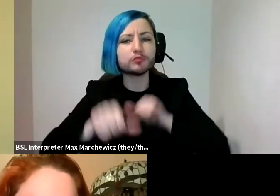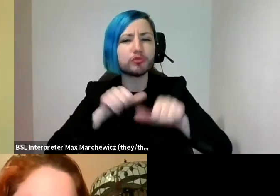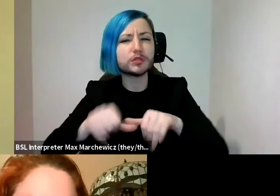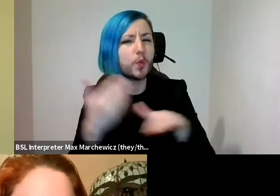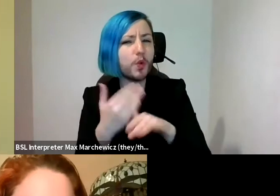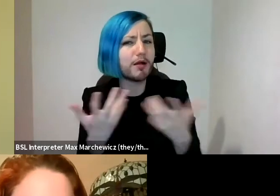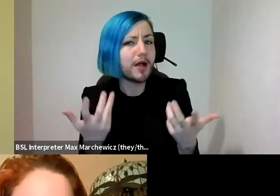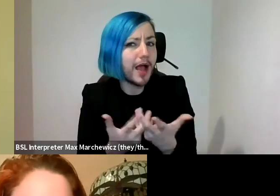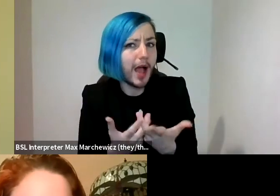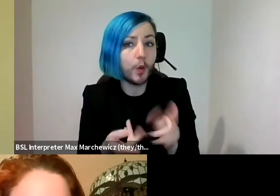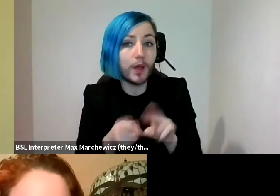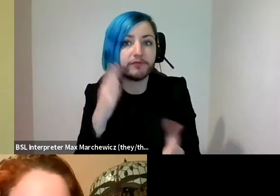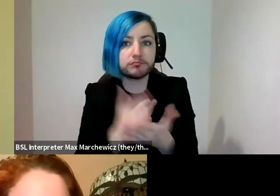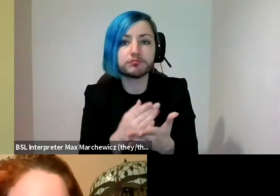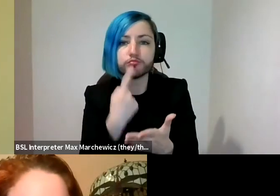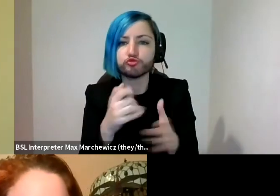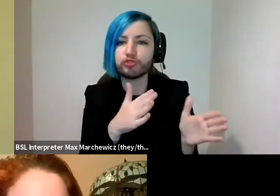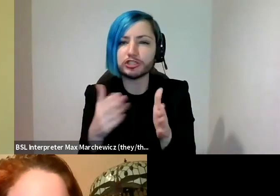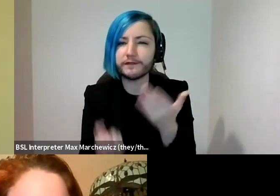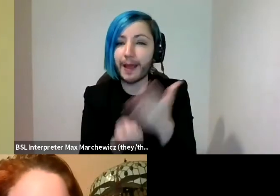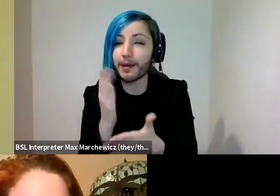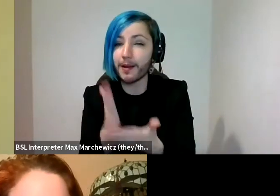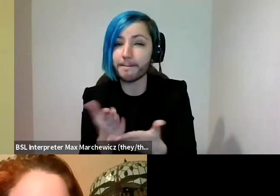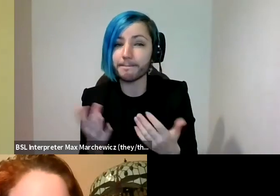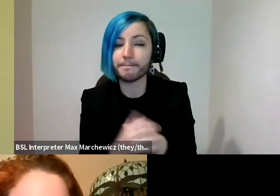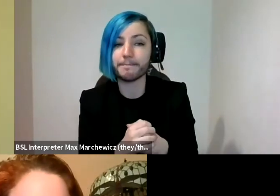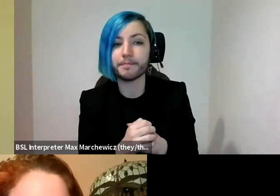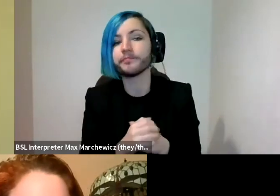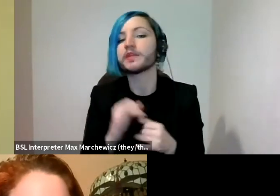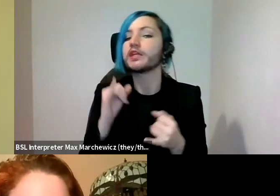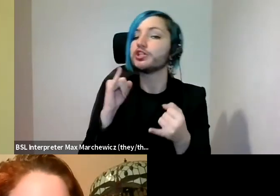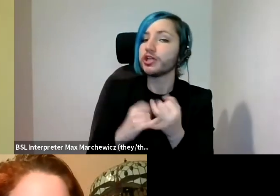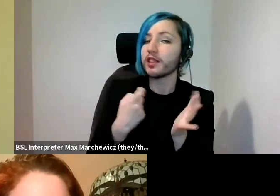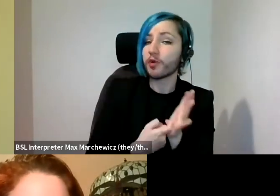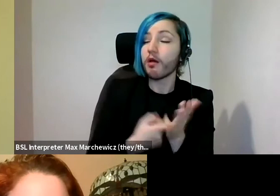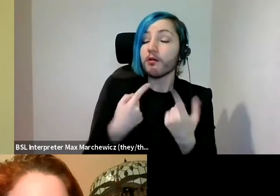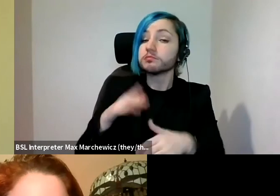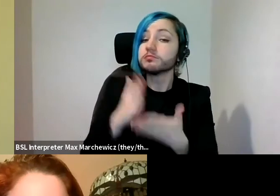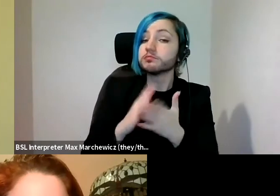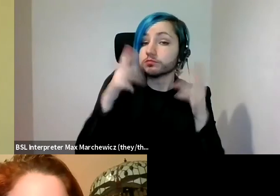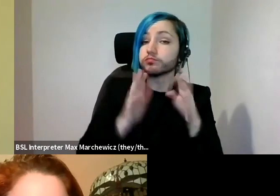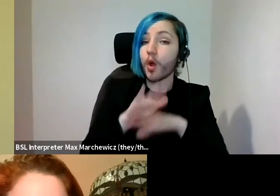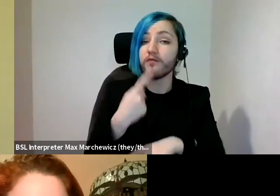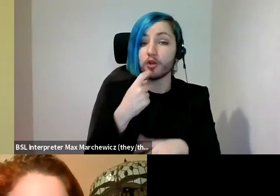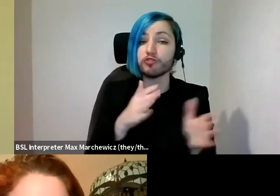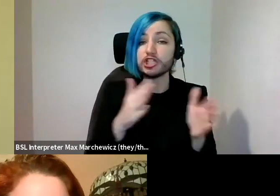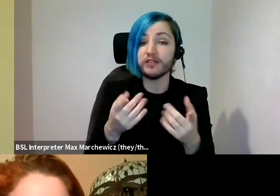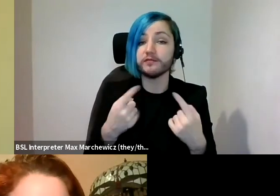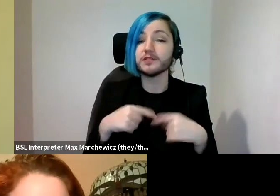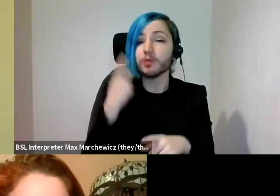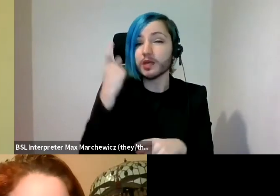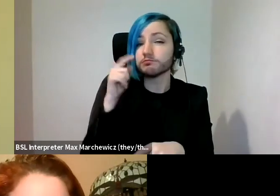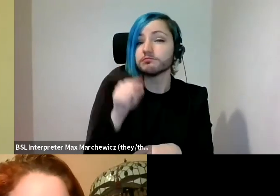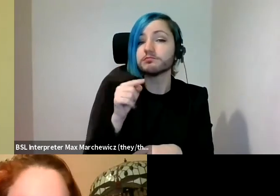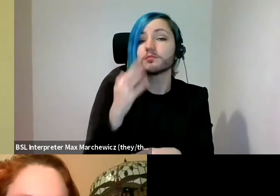if so? So redshift, we do worry about redshift, and that's taken into account when